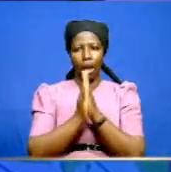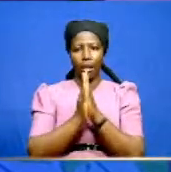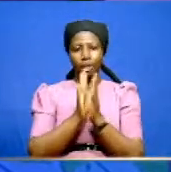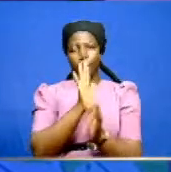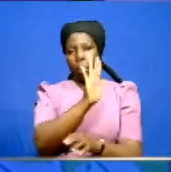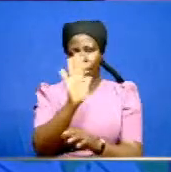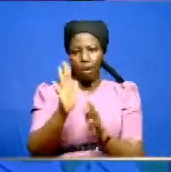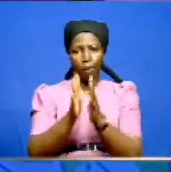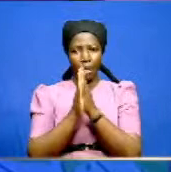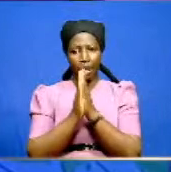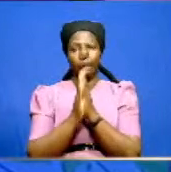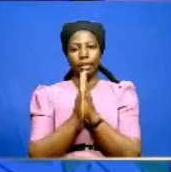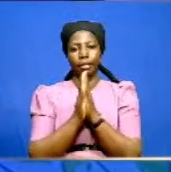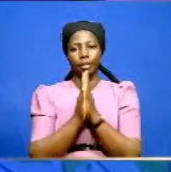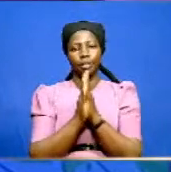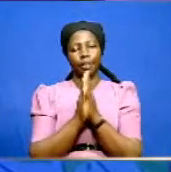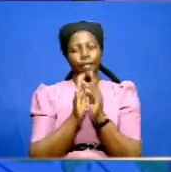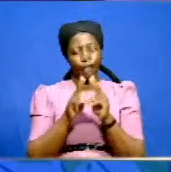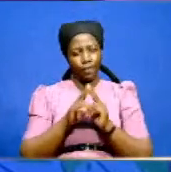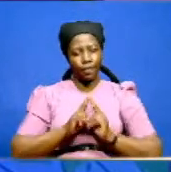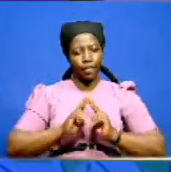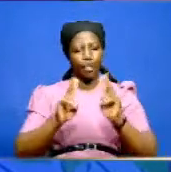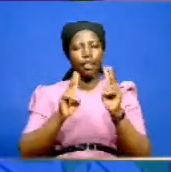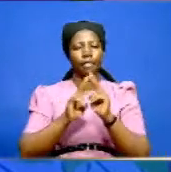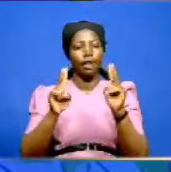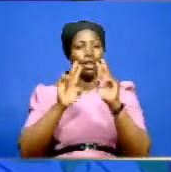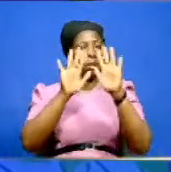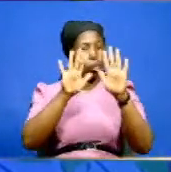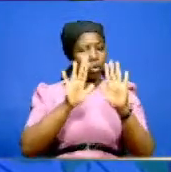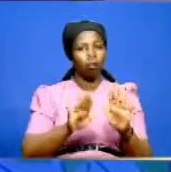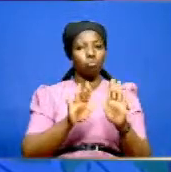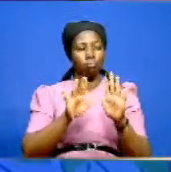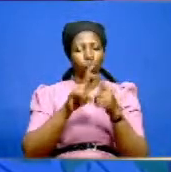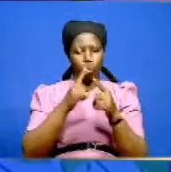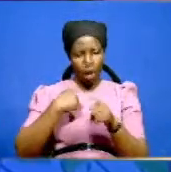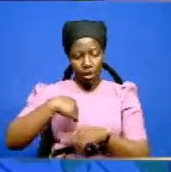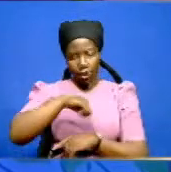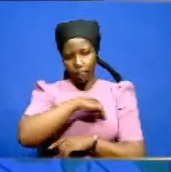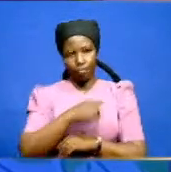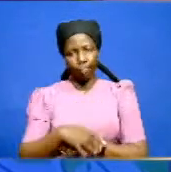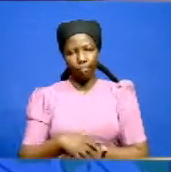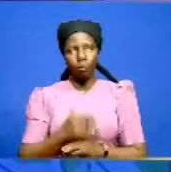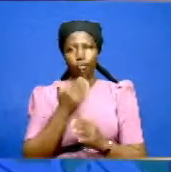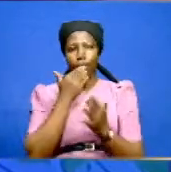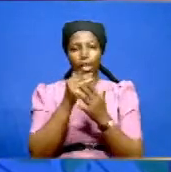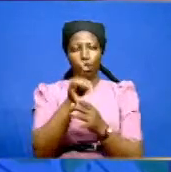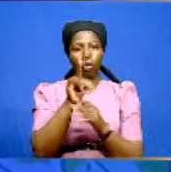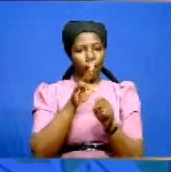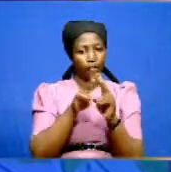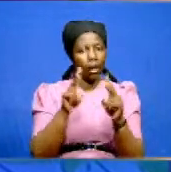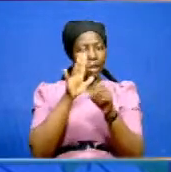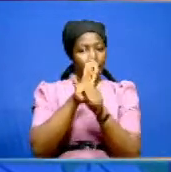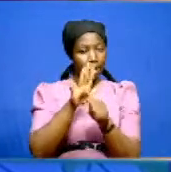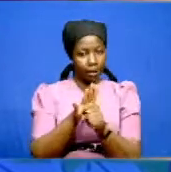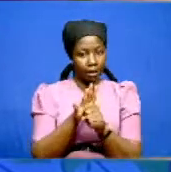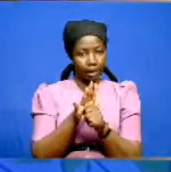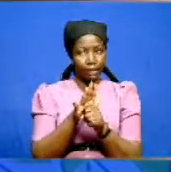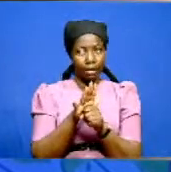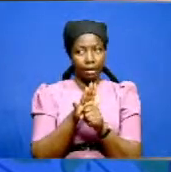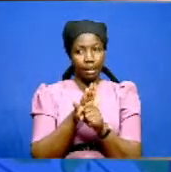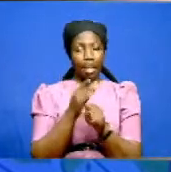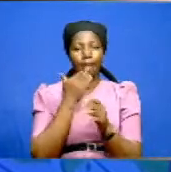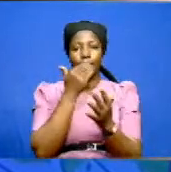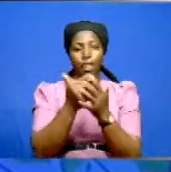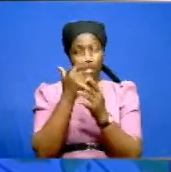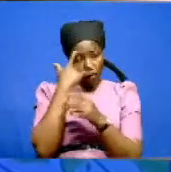your prayers are very, very important to us. I thank you very much. Thank